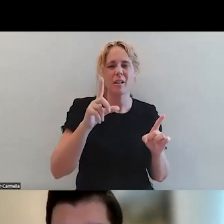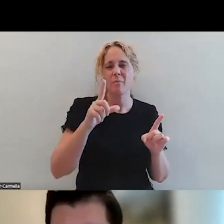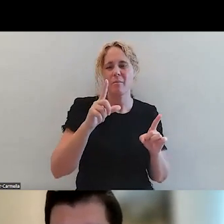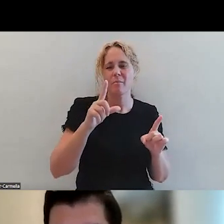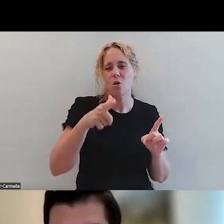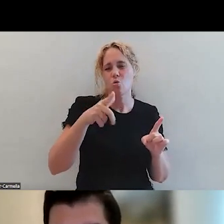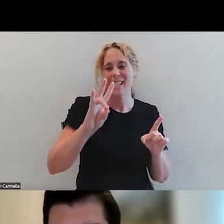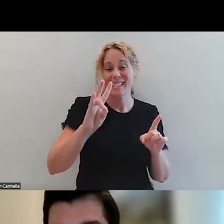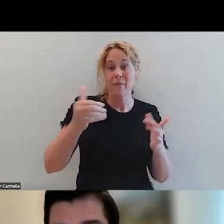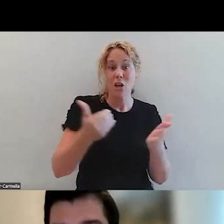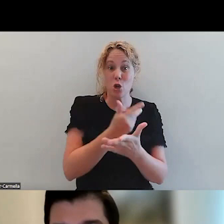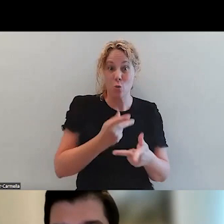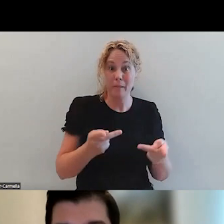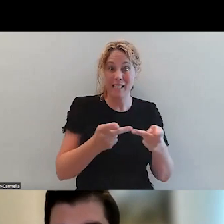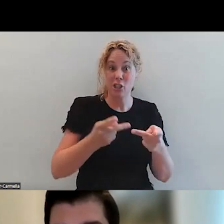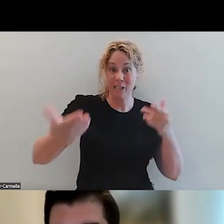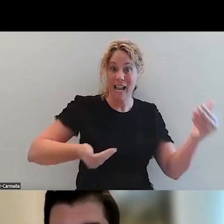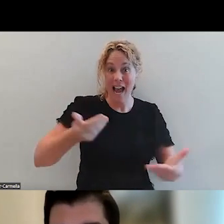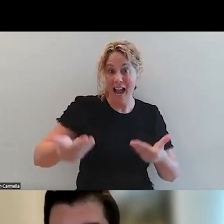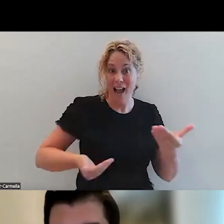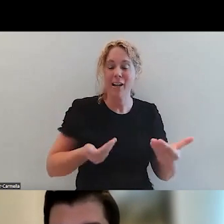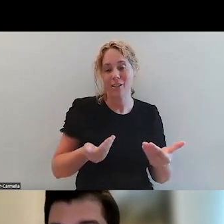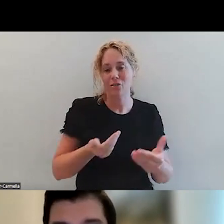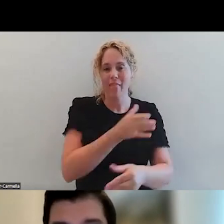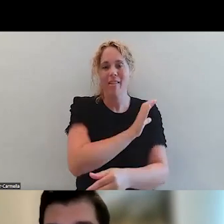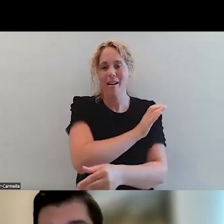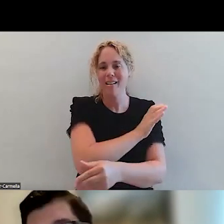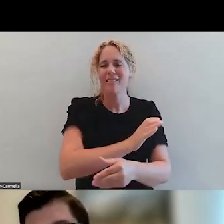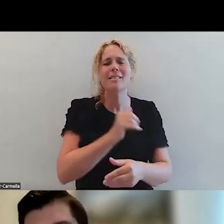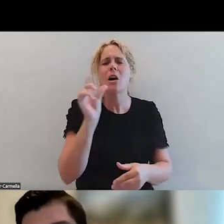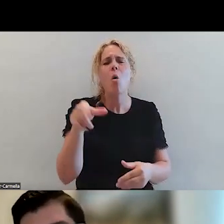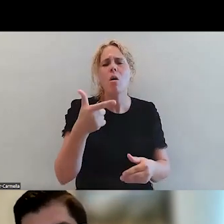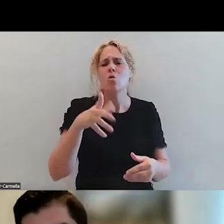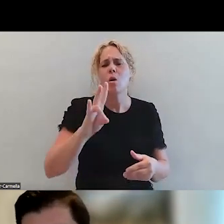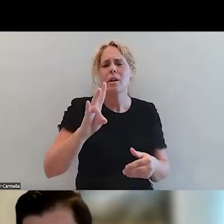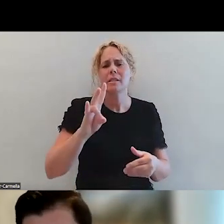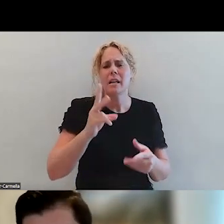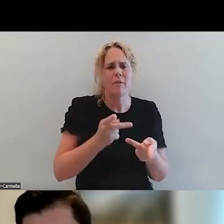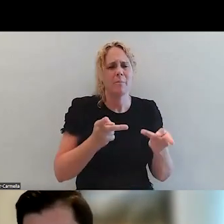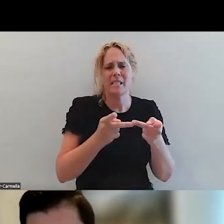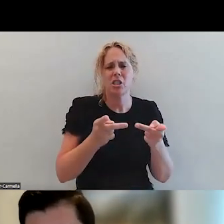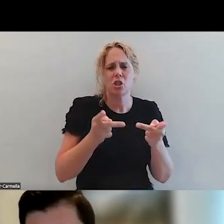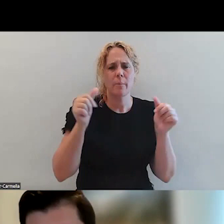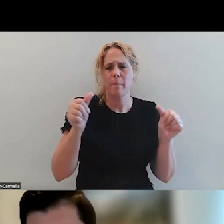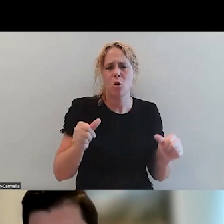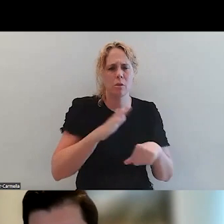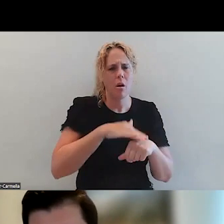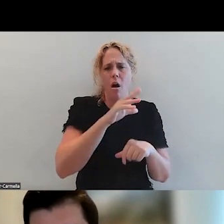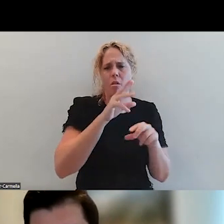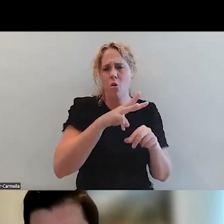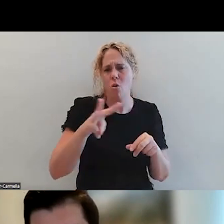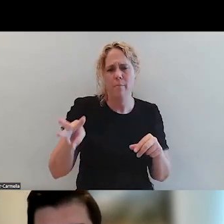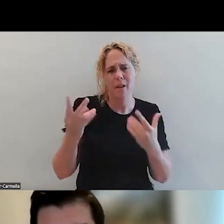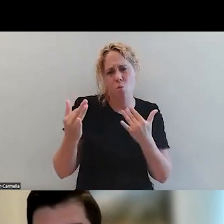new positions be hired at those clinics. So that's not just 27 positions posted on a website, kind of waiting